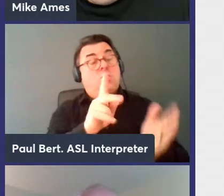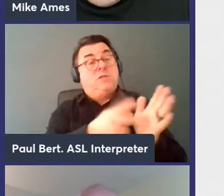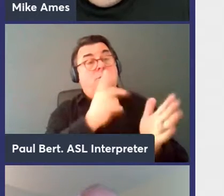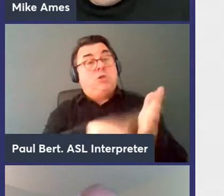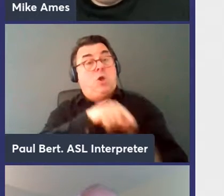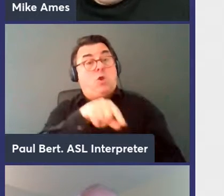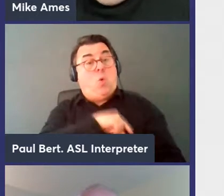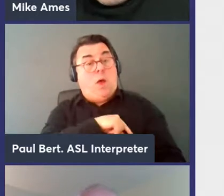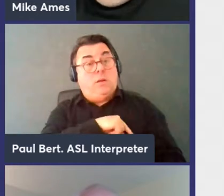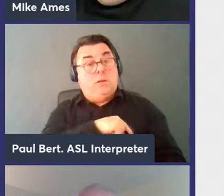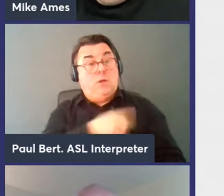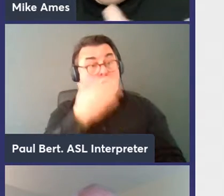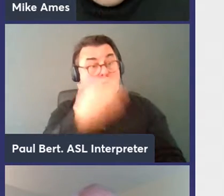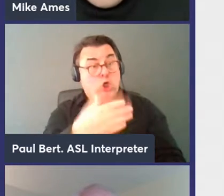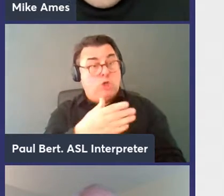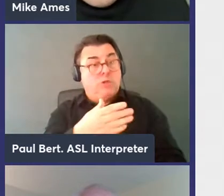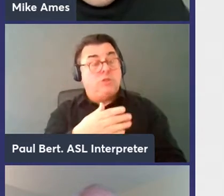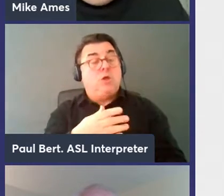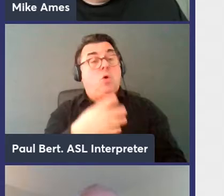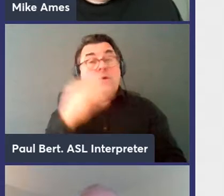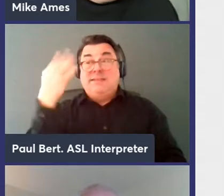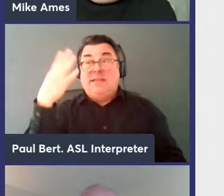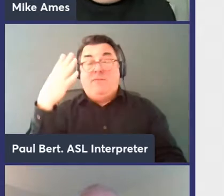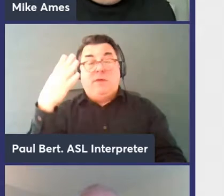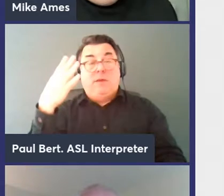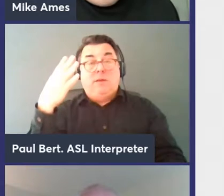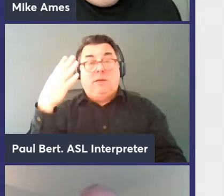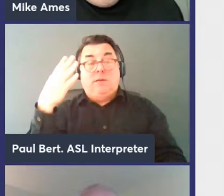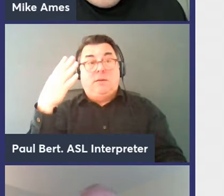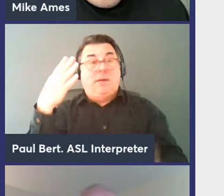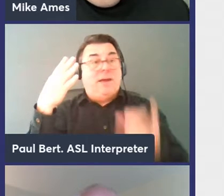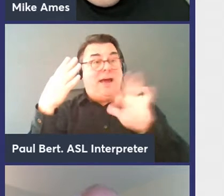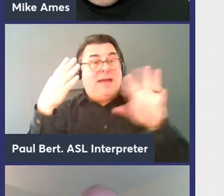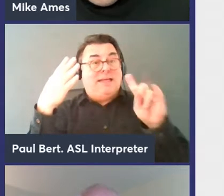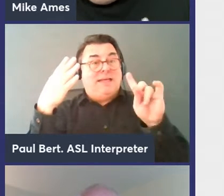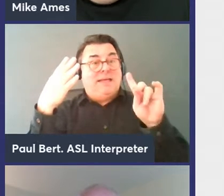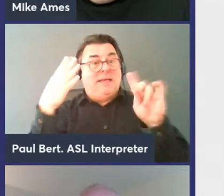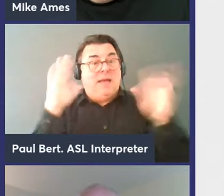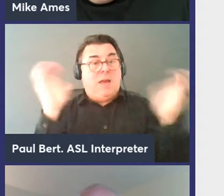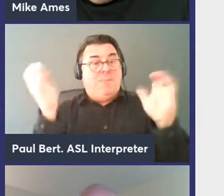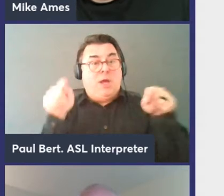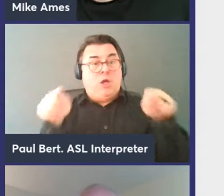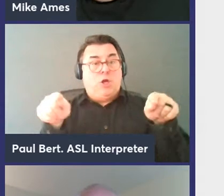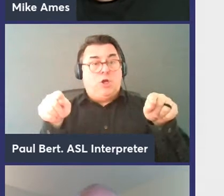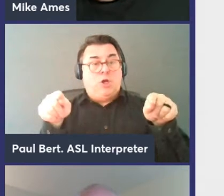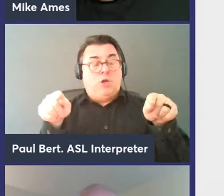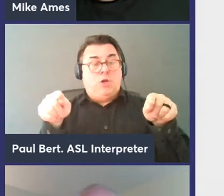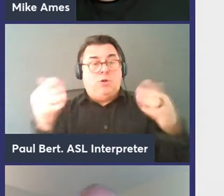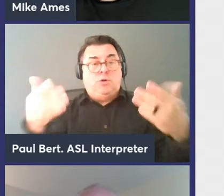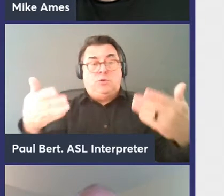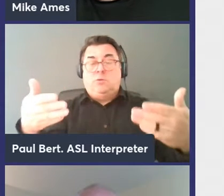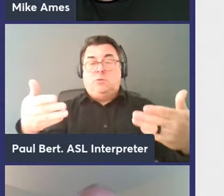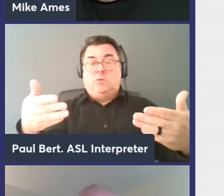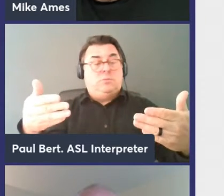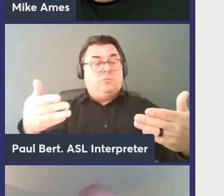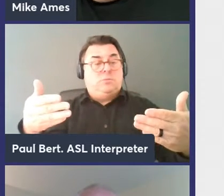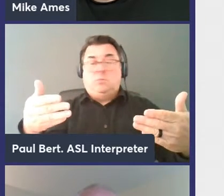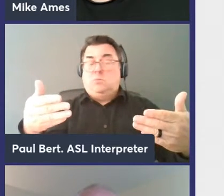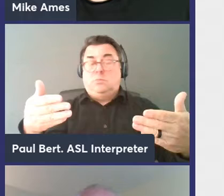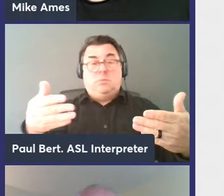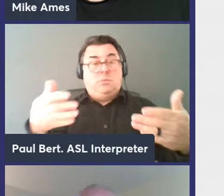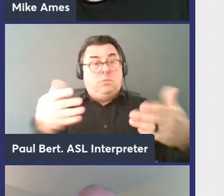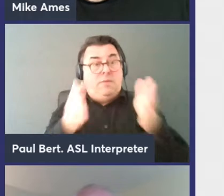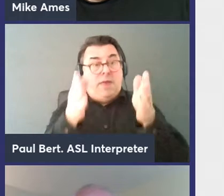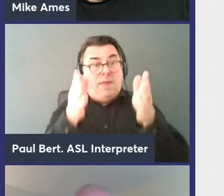We'll compare the selfie with an ID card. And then we'll take a look and say, does that